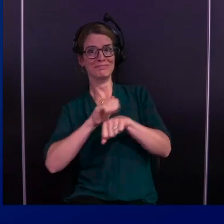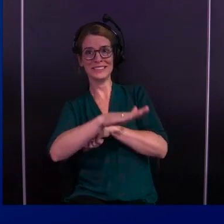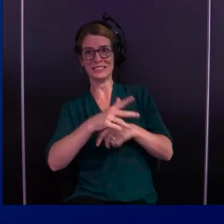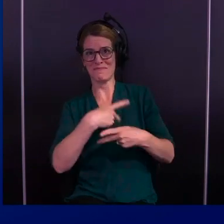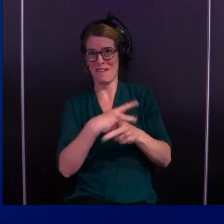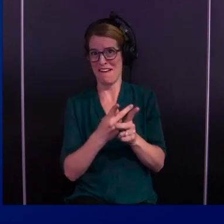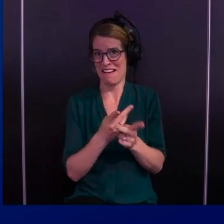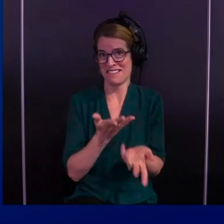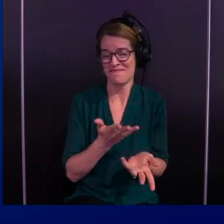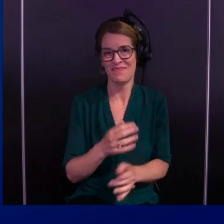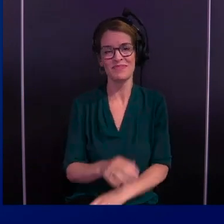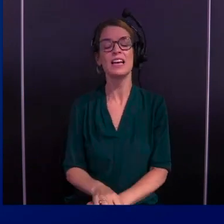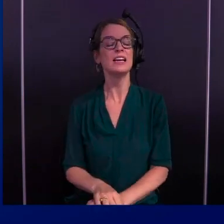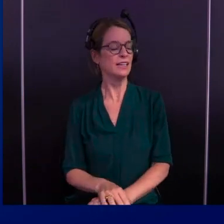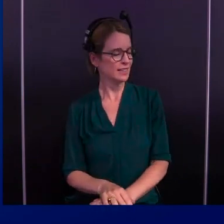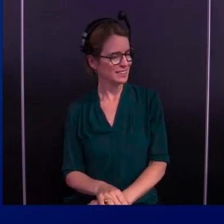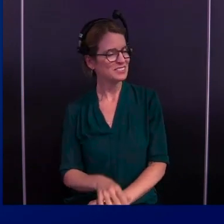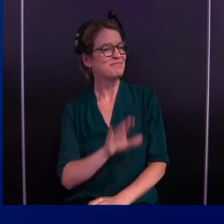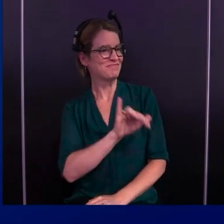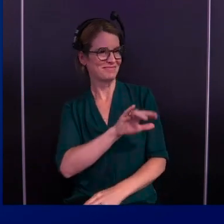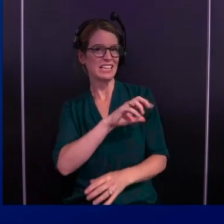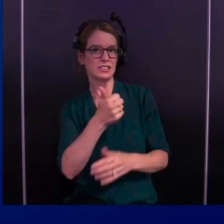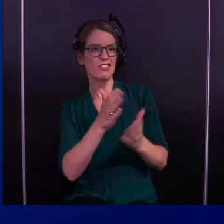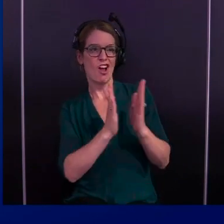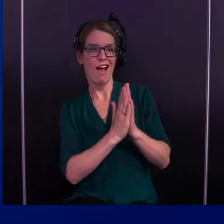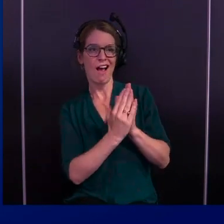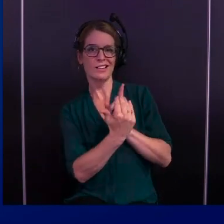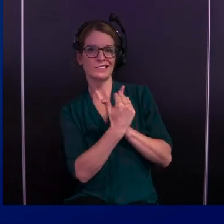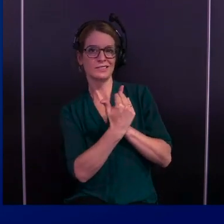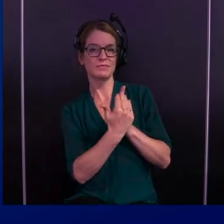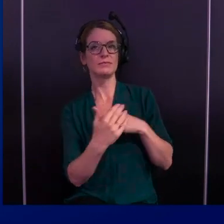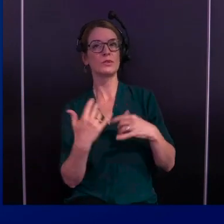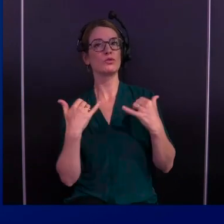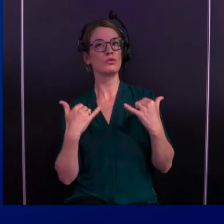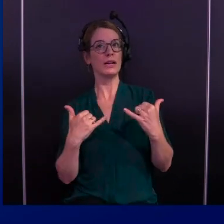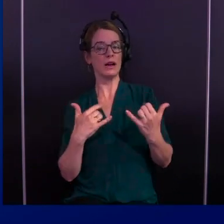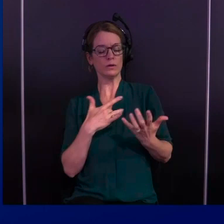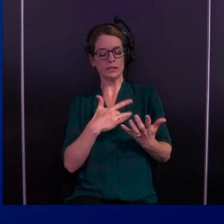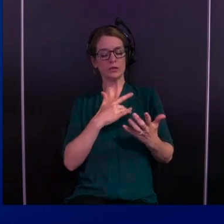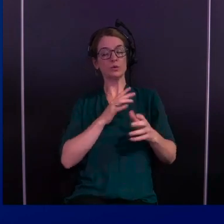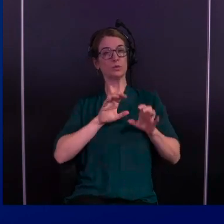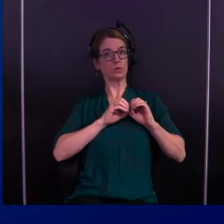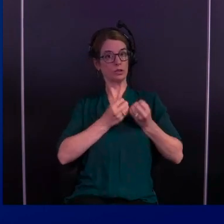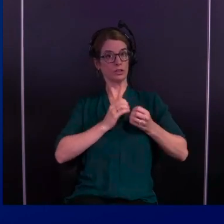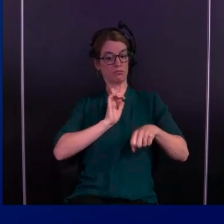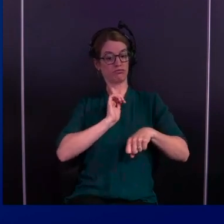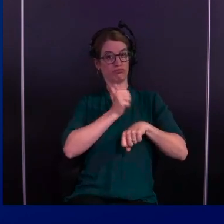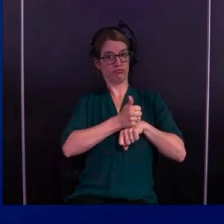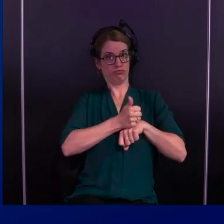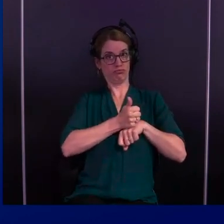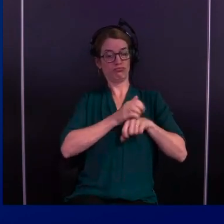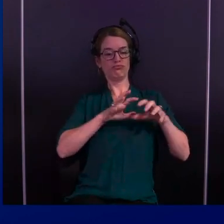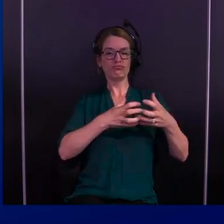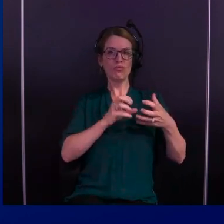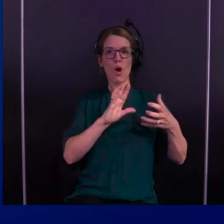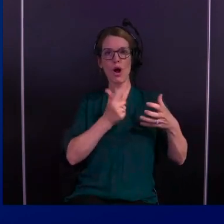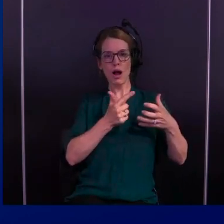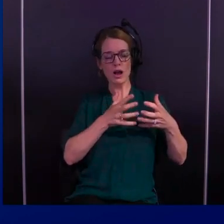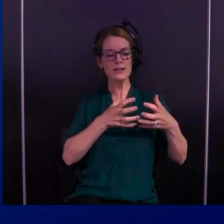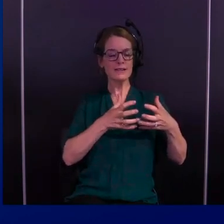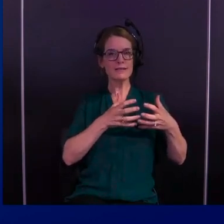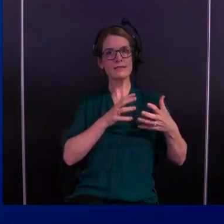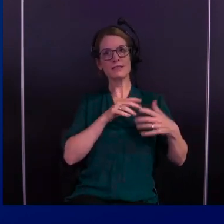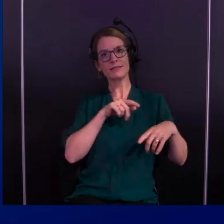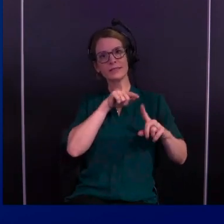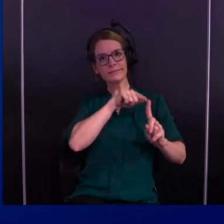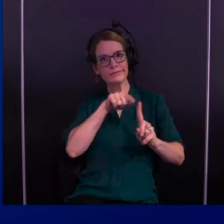another ask that we've got. Right now, we implement in an organization, right? So you've got your org set up, you've got all your OUs, you've